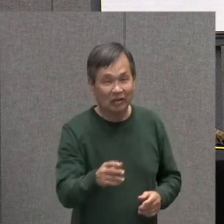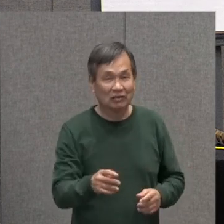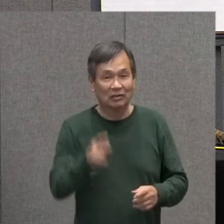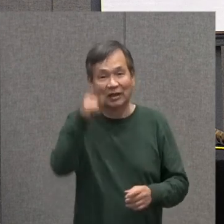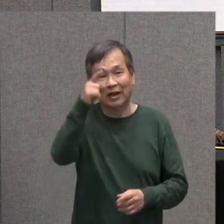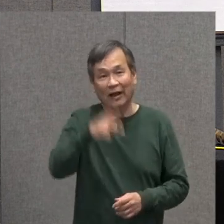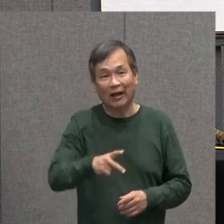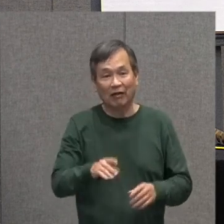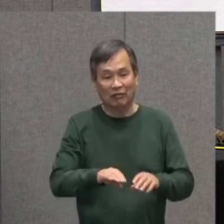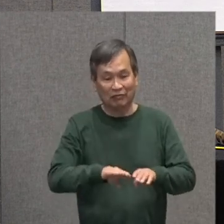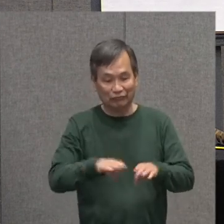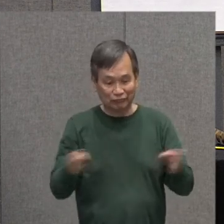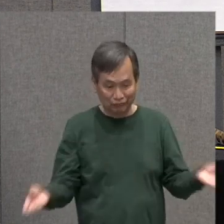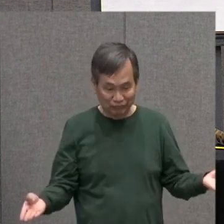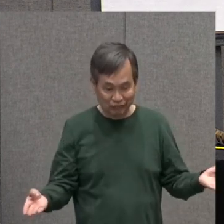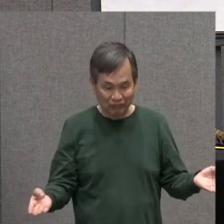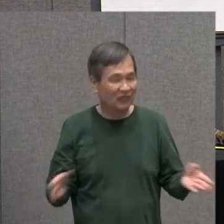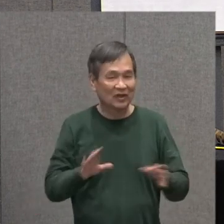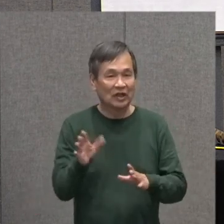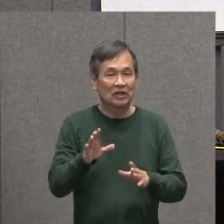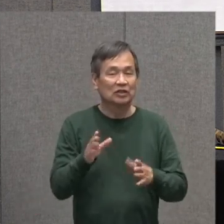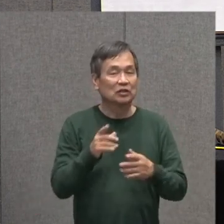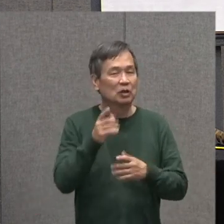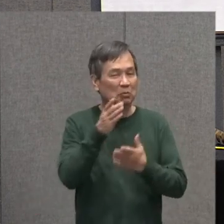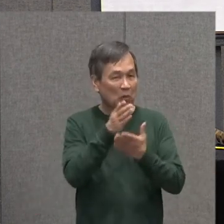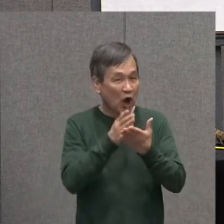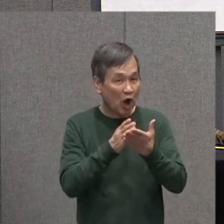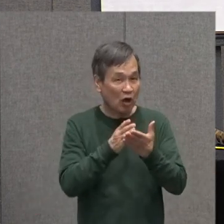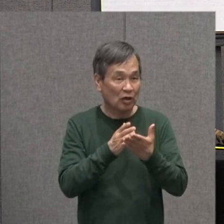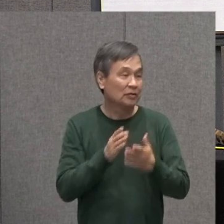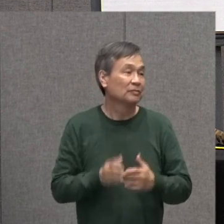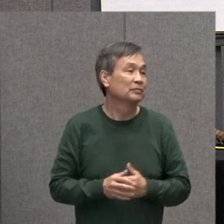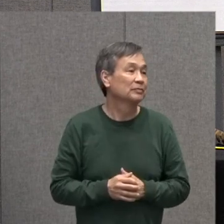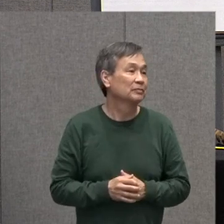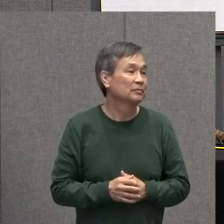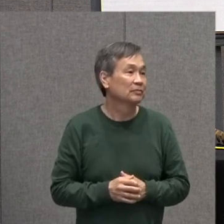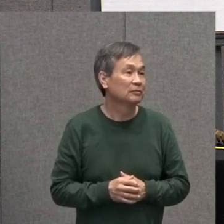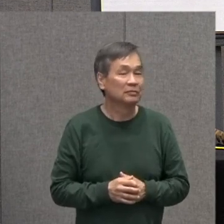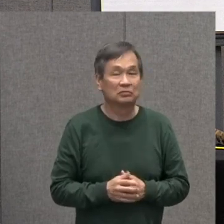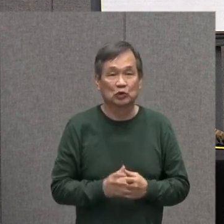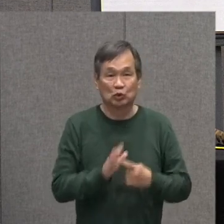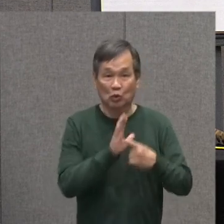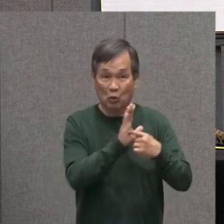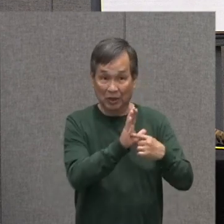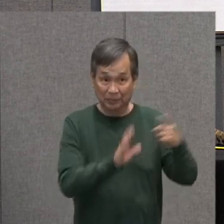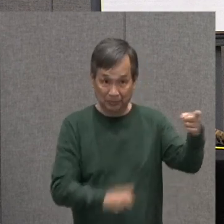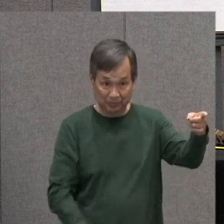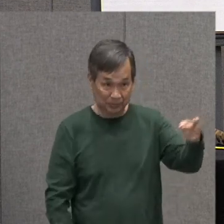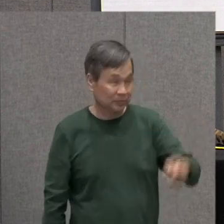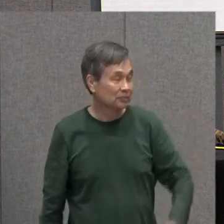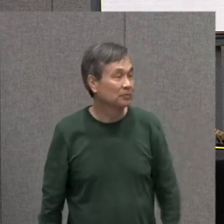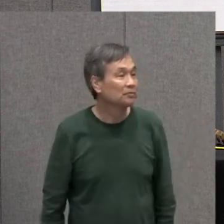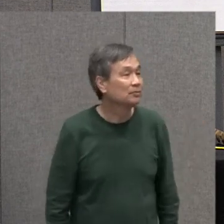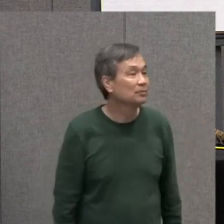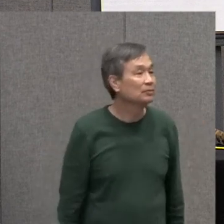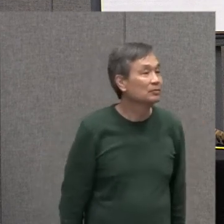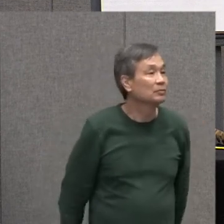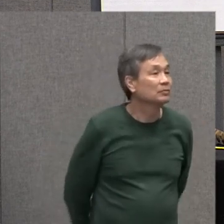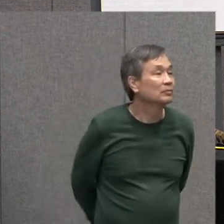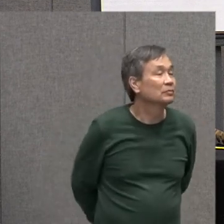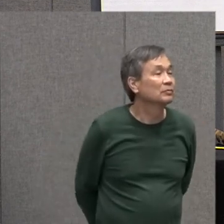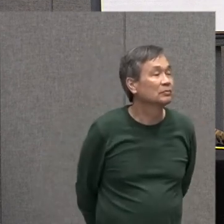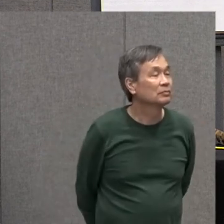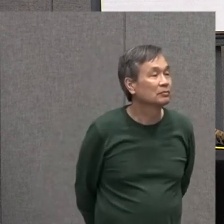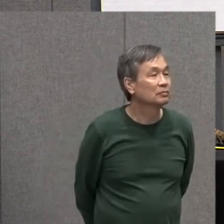and it won't work. Okay. So then I'm going to take my scissors and I'm going to cut those